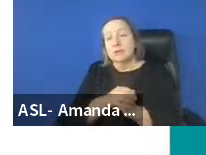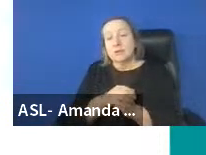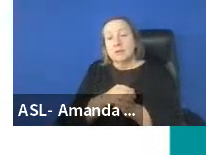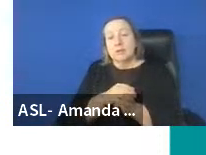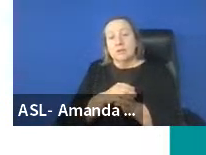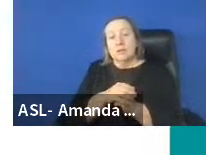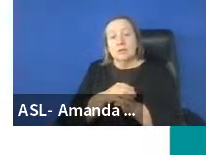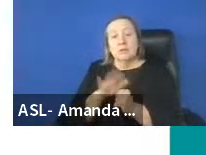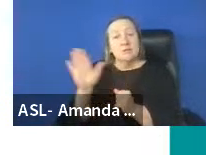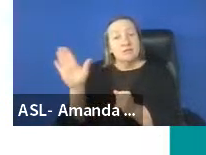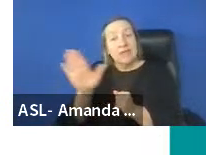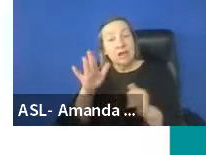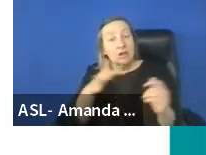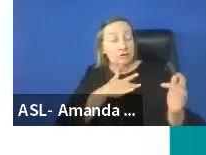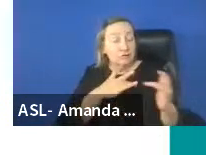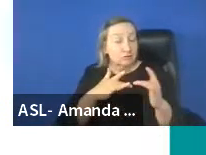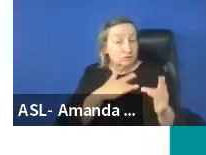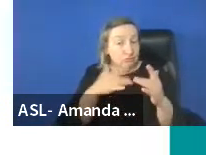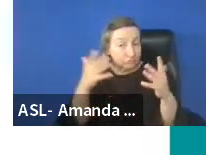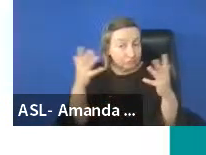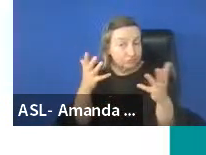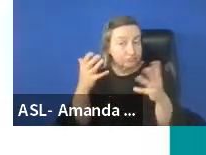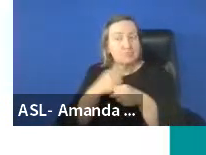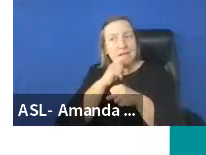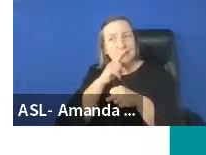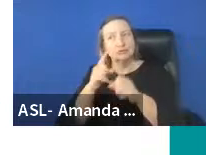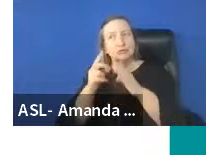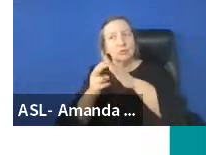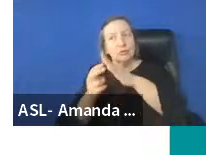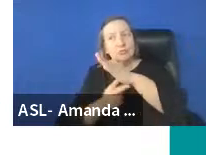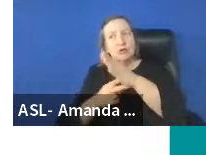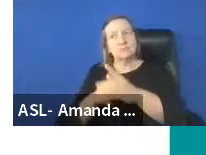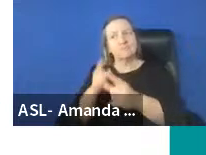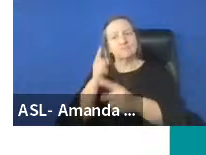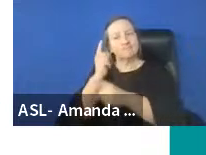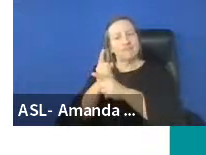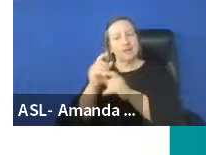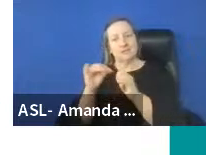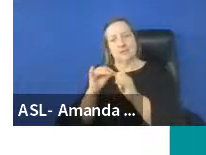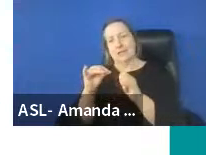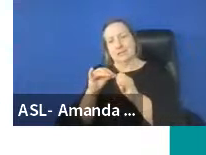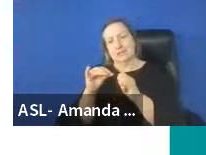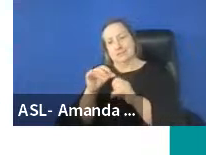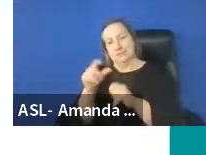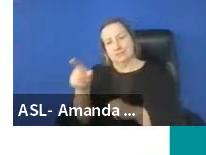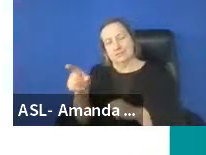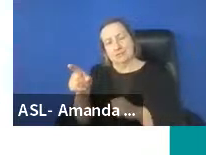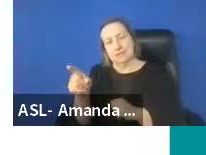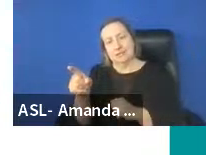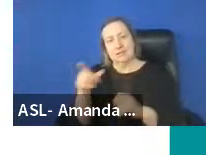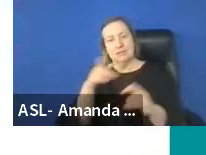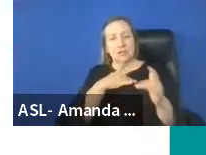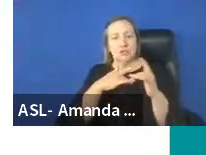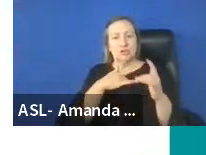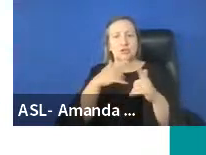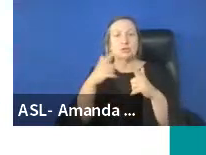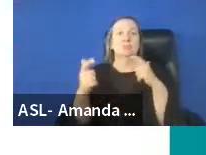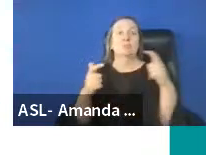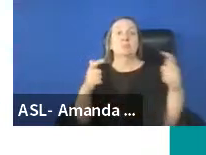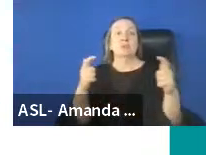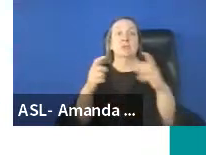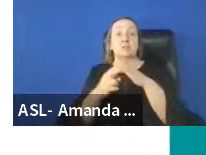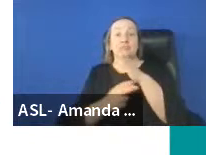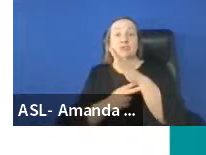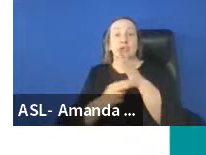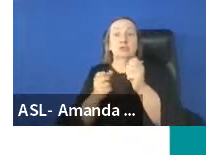their concerns are making sure the bridge is right size. They're concerned about a larger bridge inducing